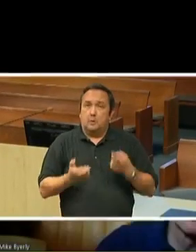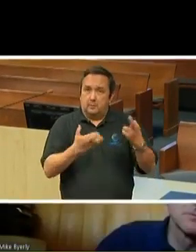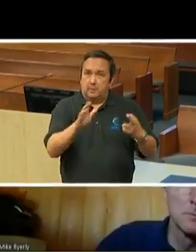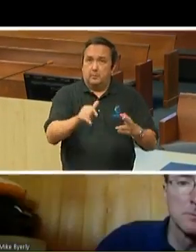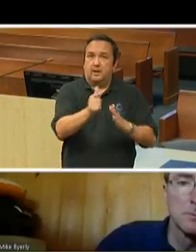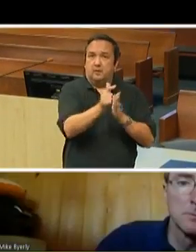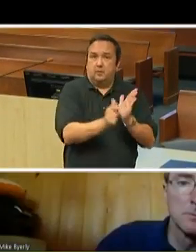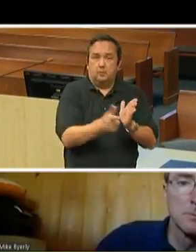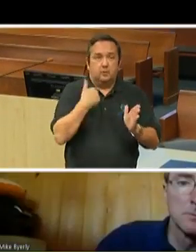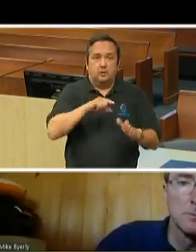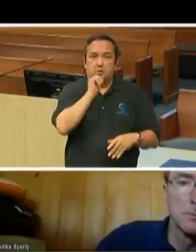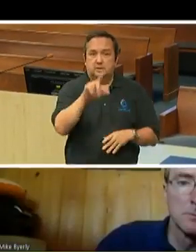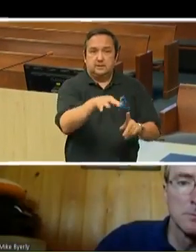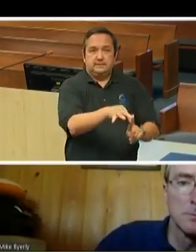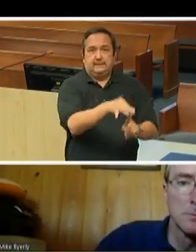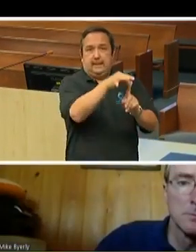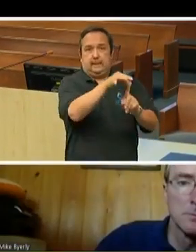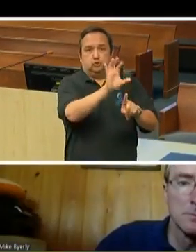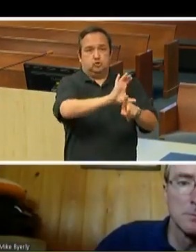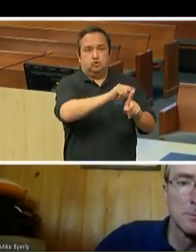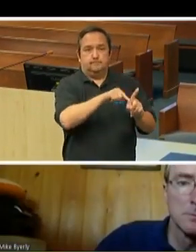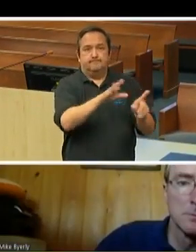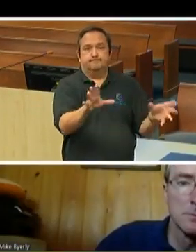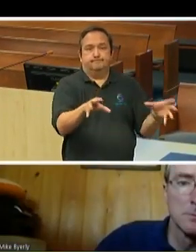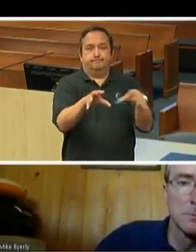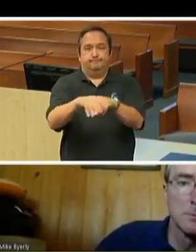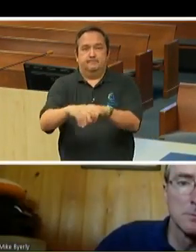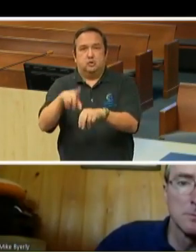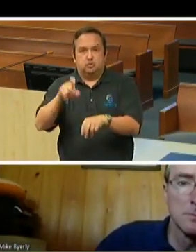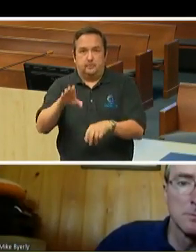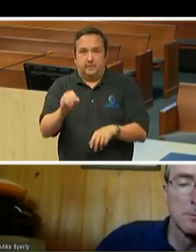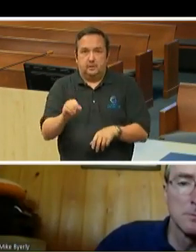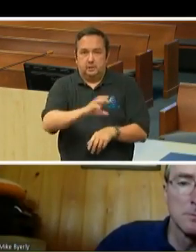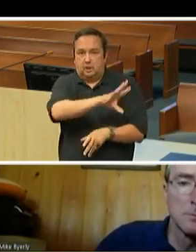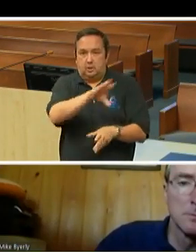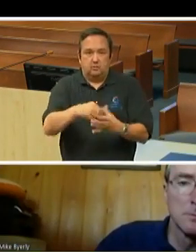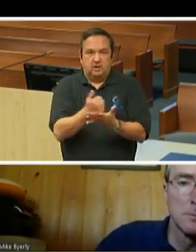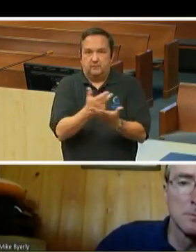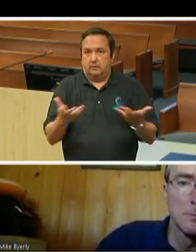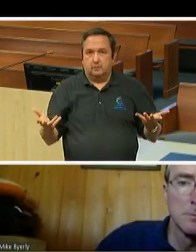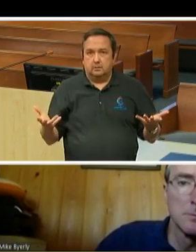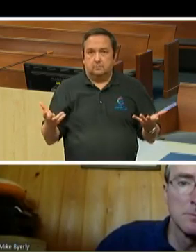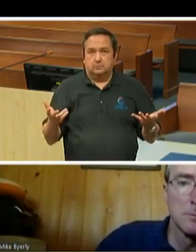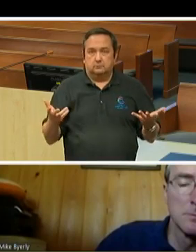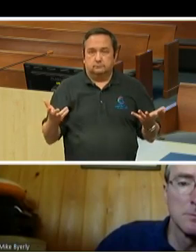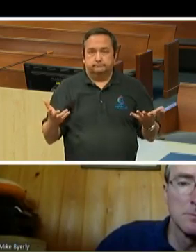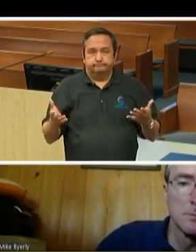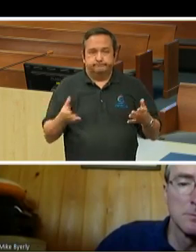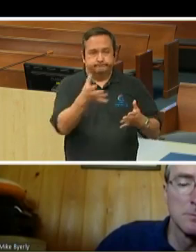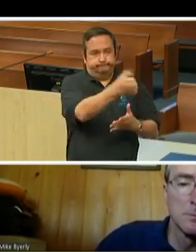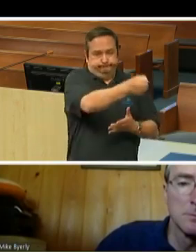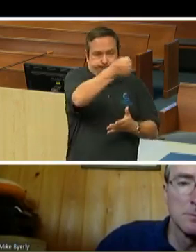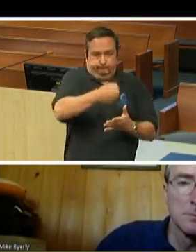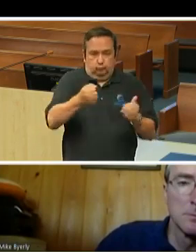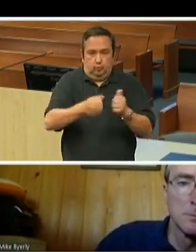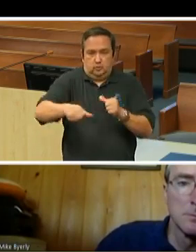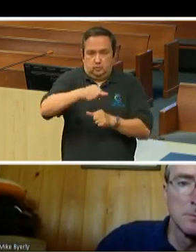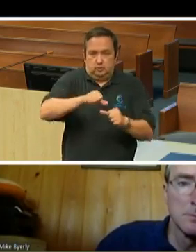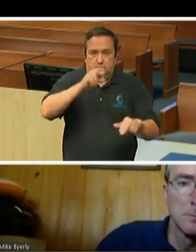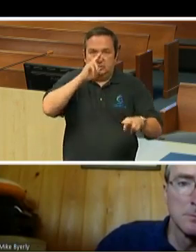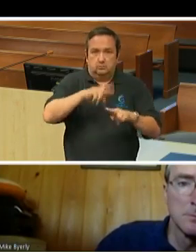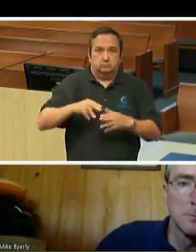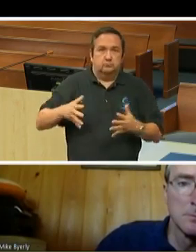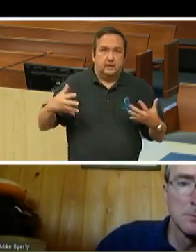that we not single out churches, that we just lump them in with any other social or